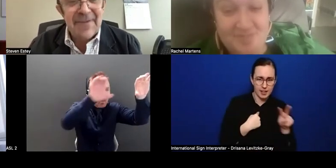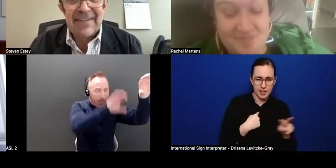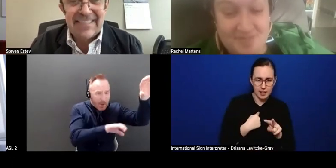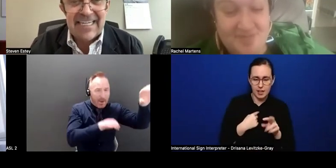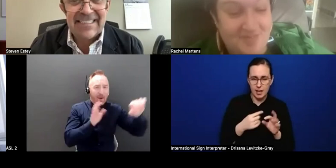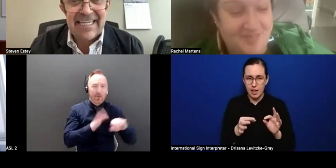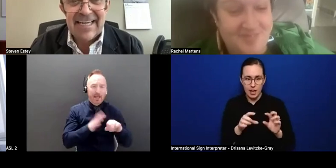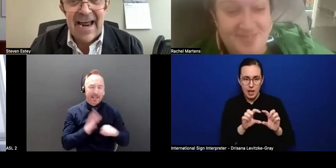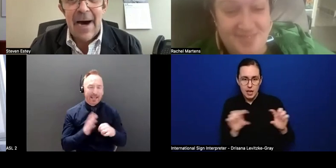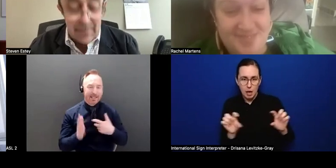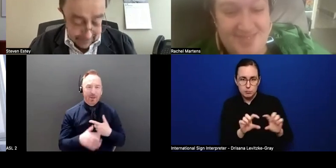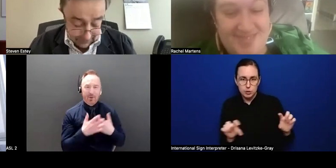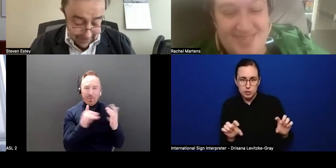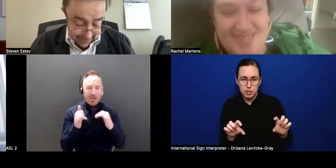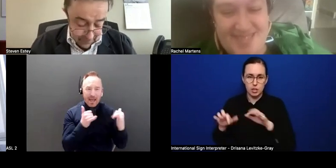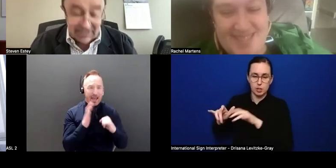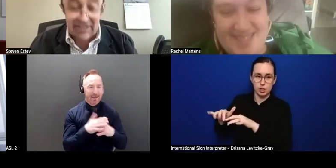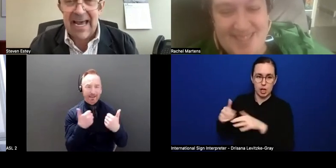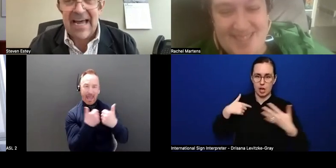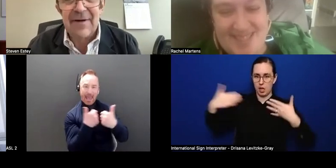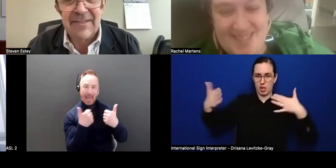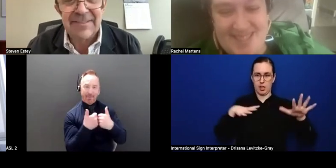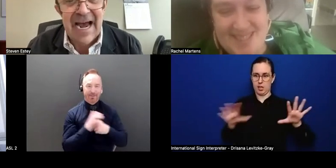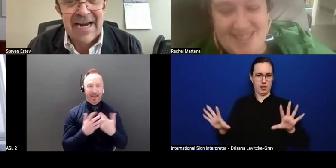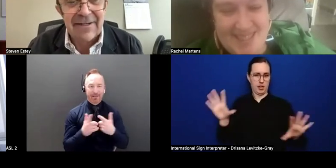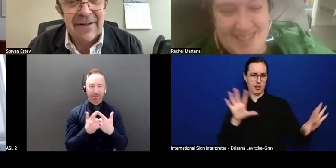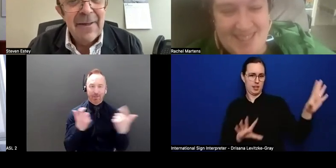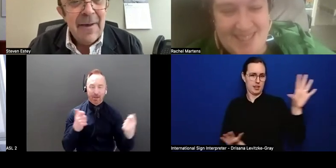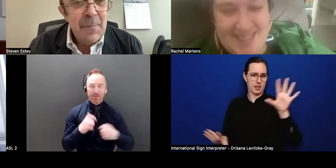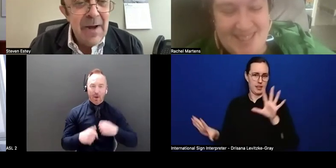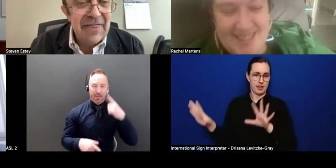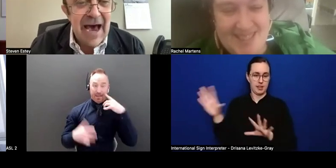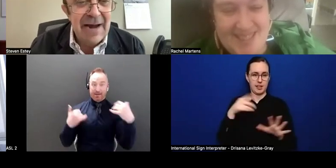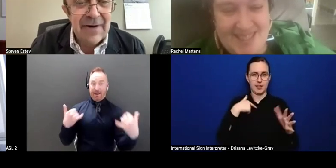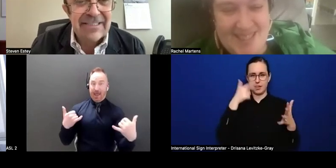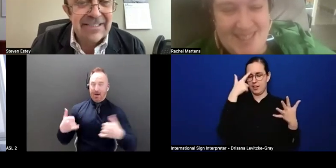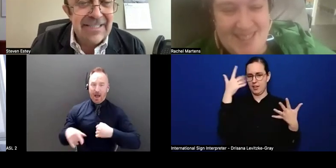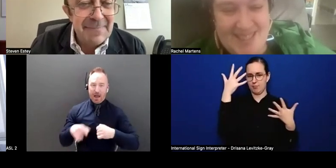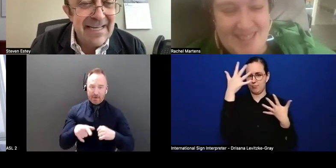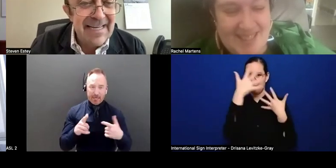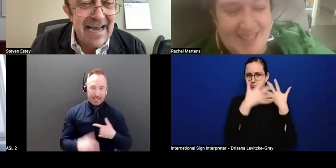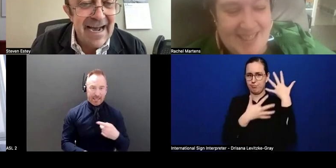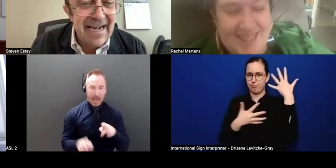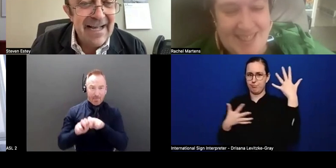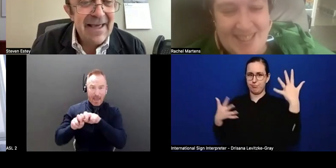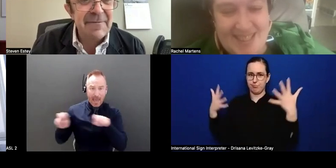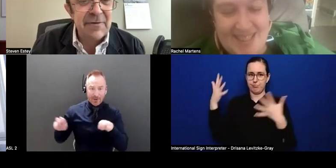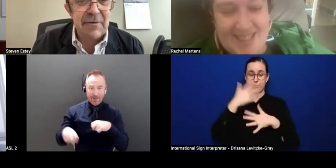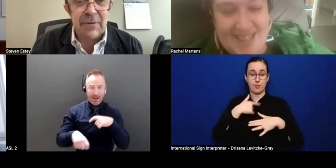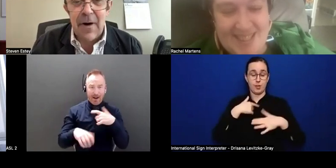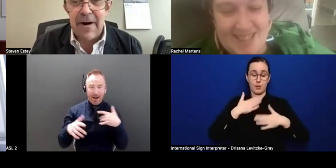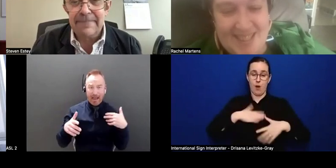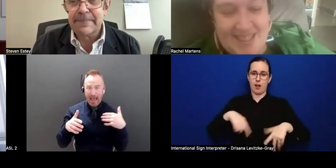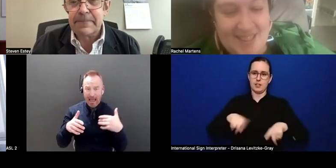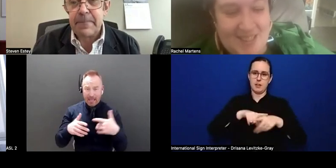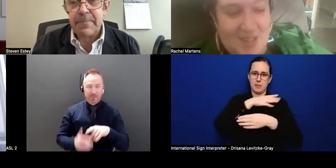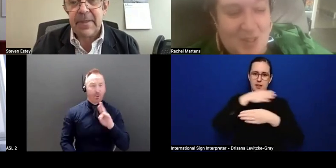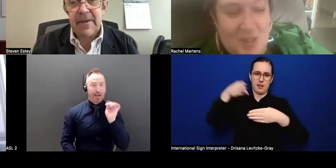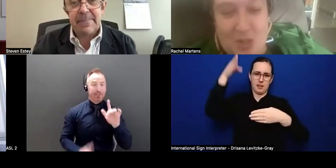I'm very dizzy now, and I'm looking forward to the end of this panel. With that, Rachel, let me give you the